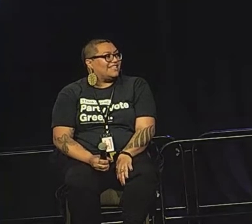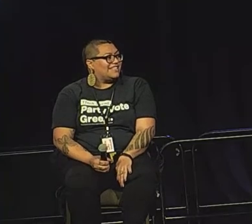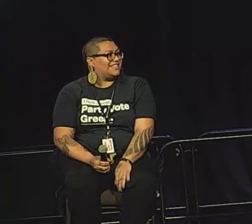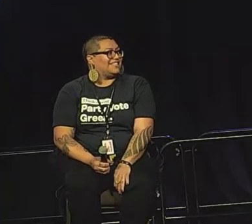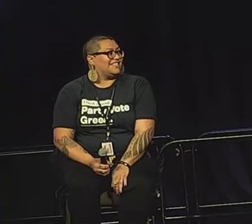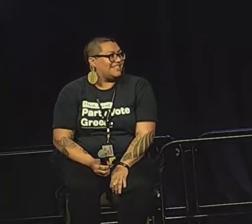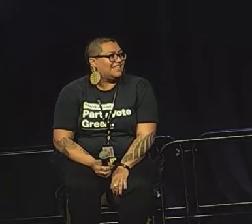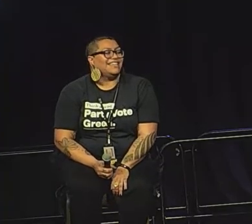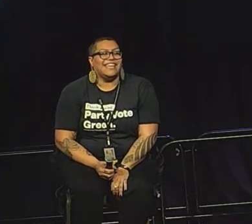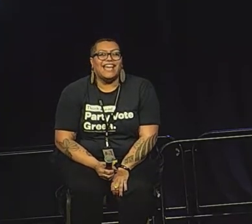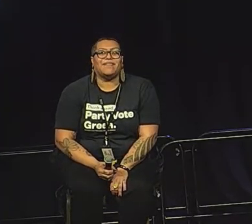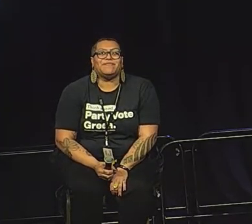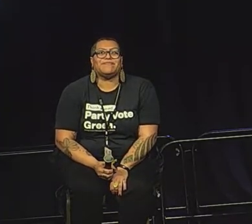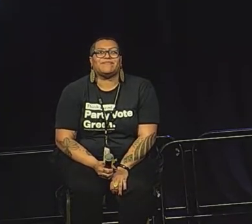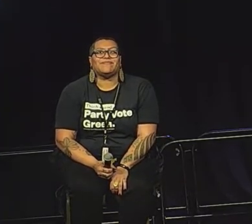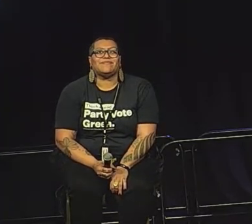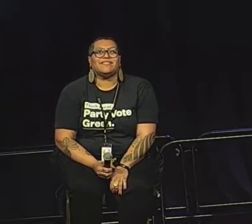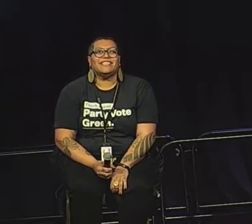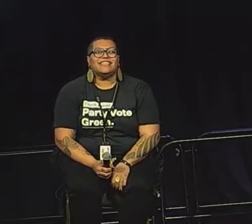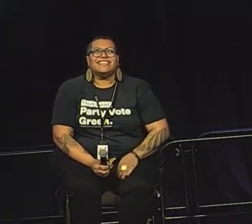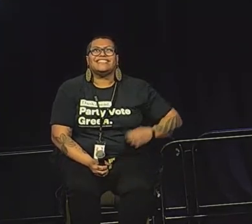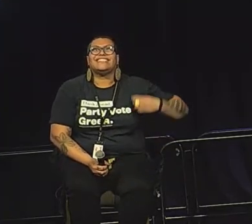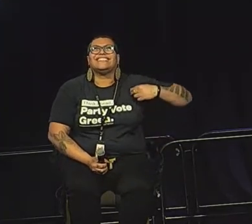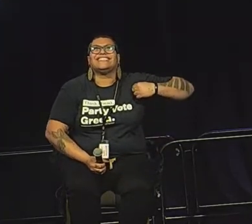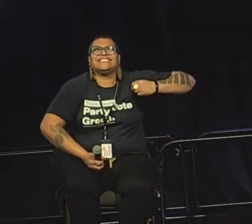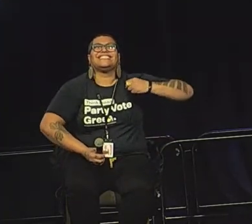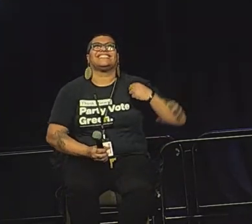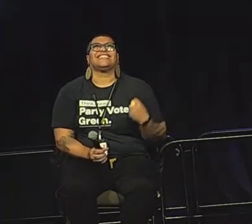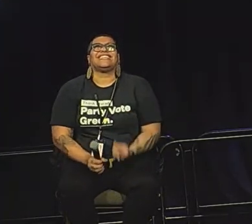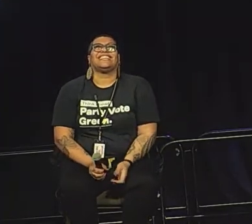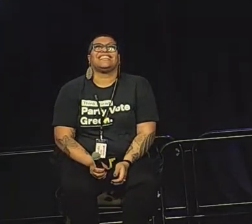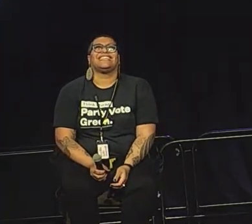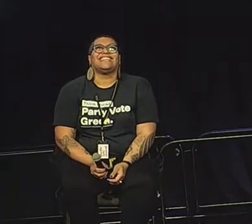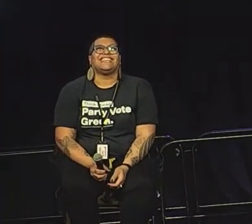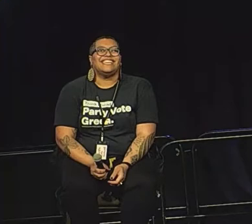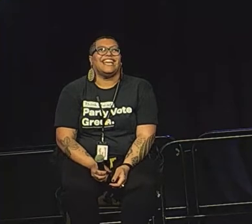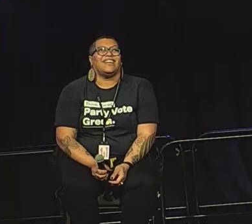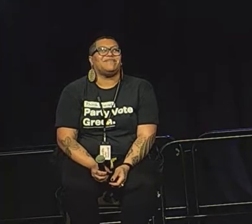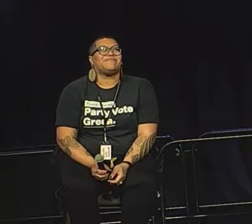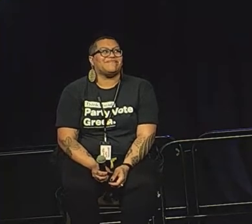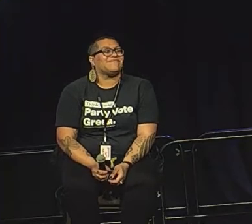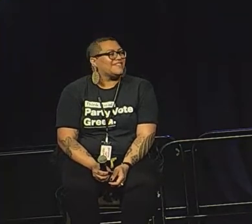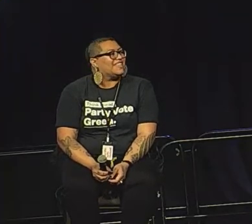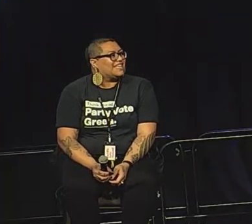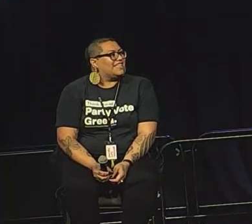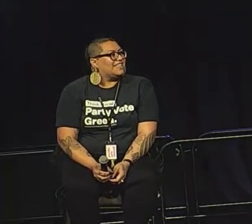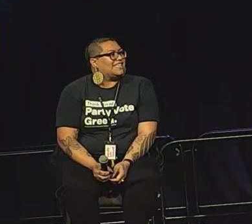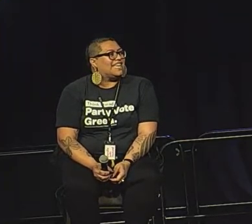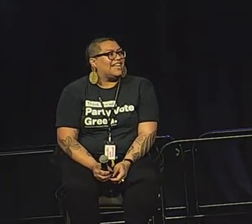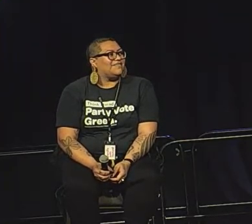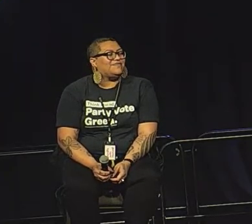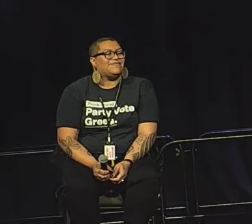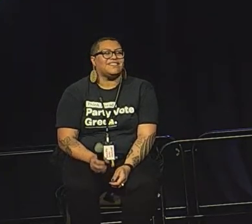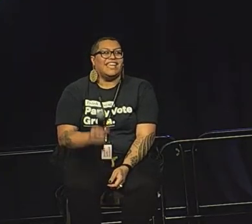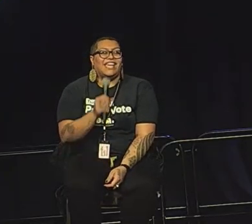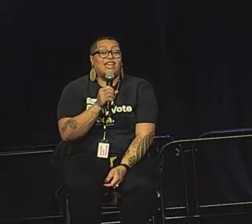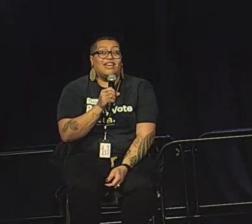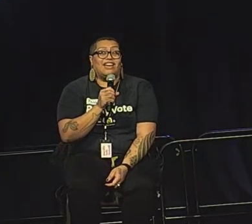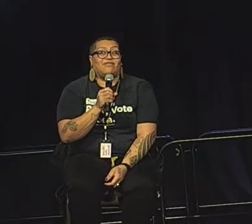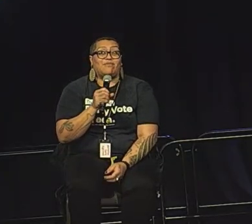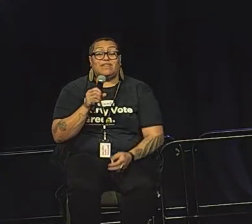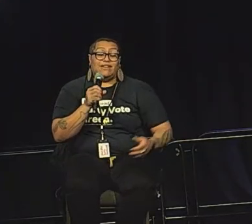Honorable Carmel cipolloni and the Very bonus the Minister of Finance Grant Robertson go for